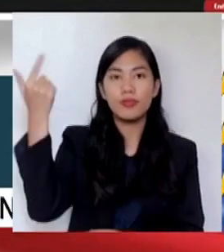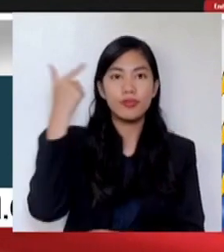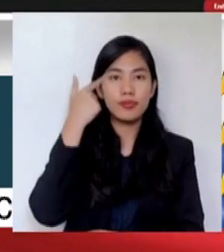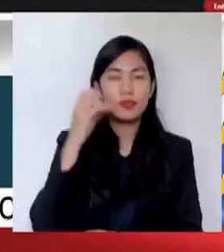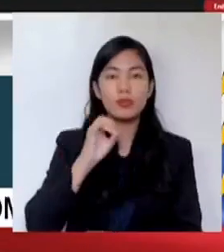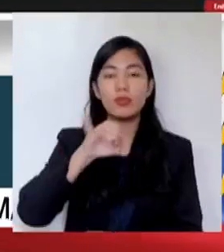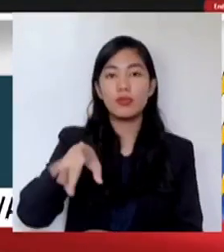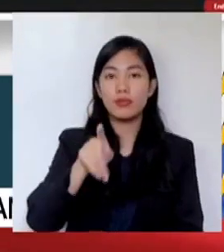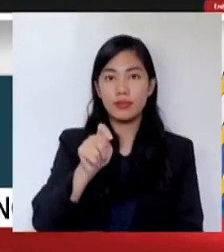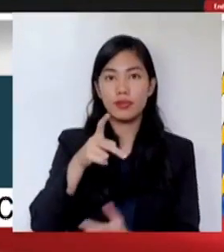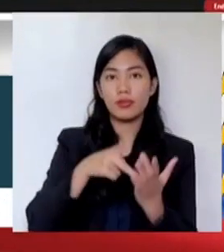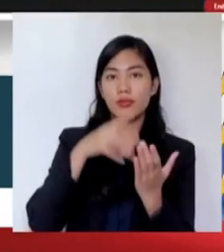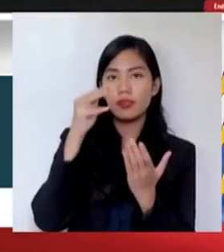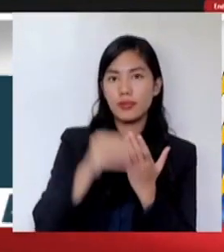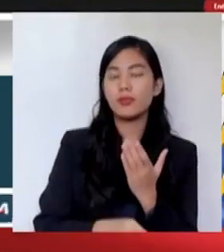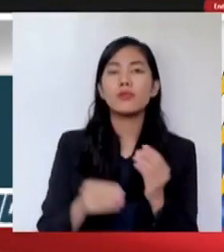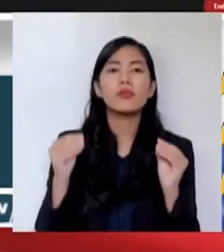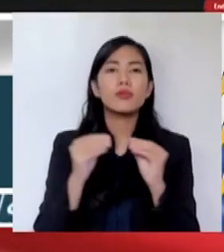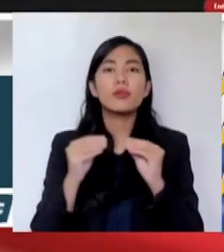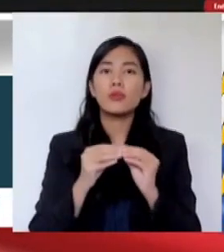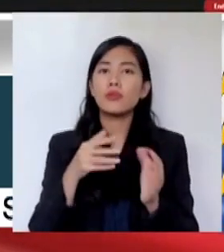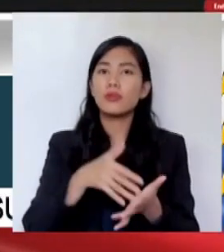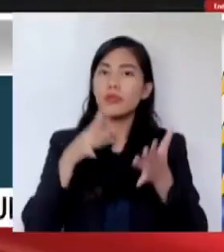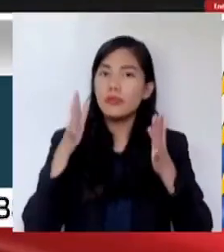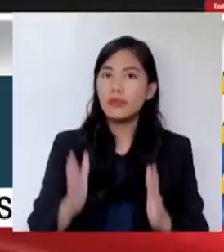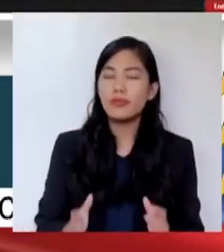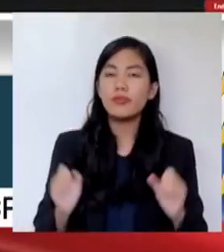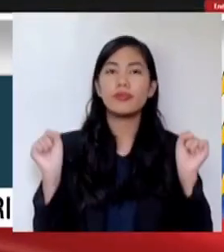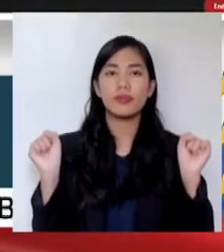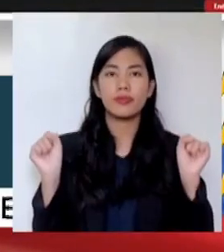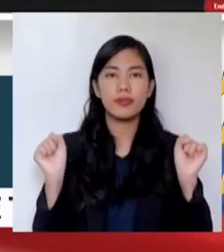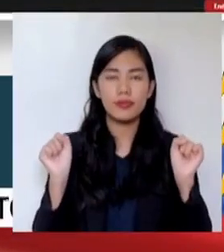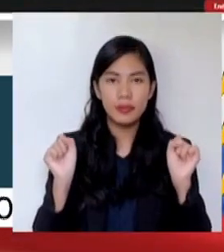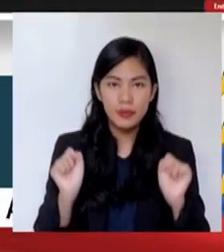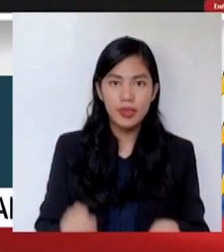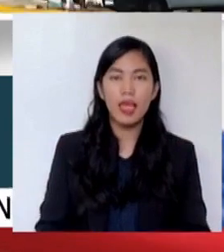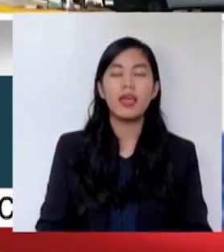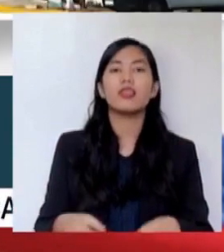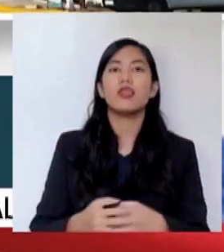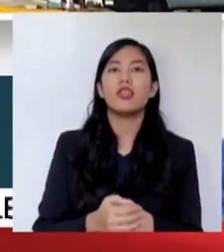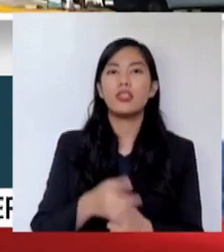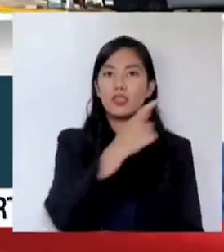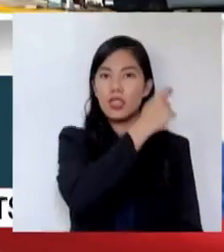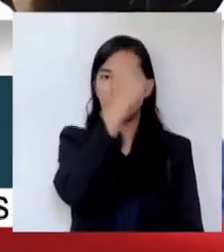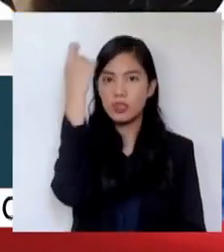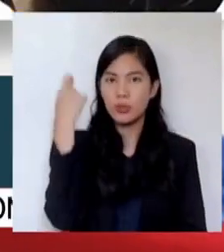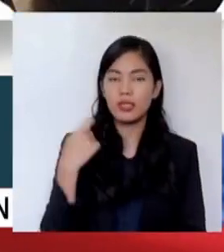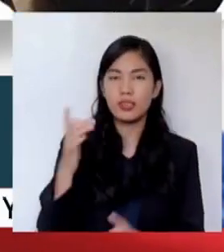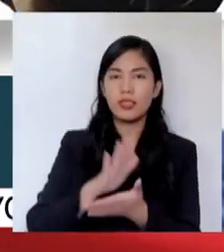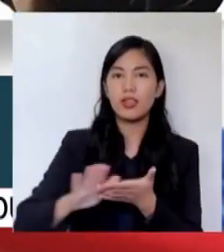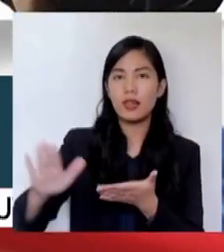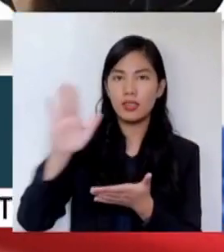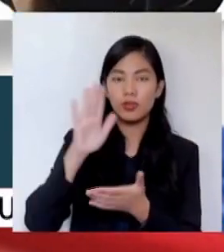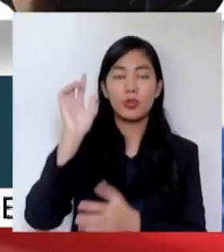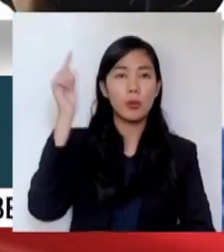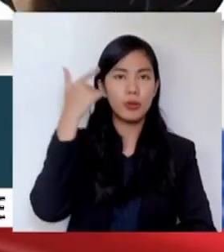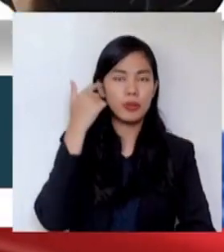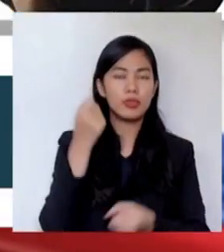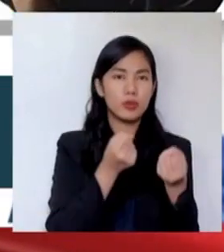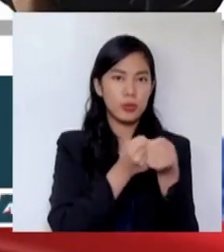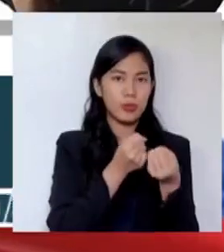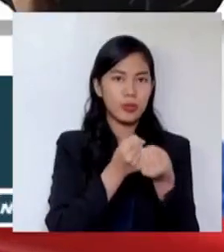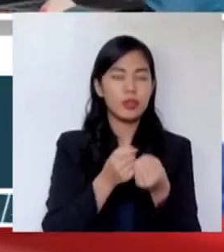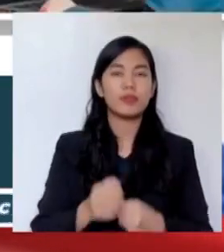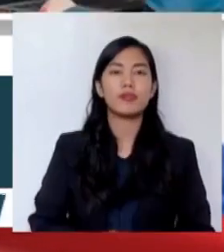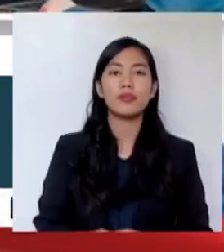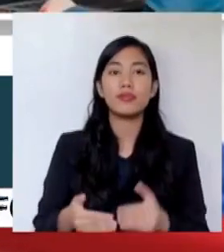mga estudyante ang siguradong makakatuloy at makakapagtapos ng kolehiyo. Education, 4.3 of the GDP will be